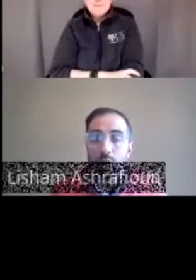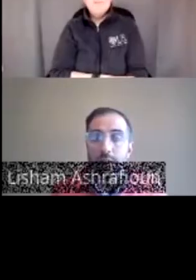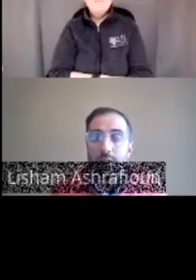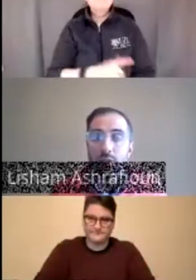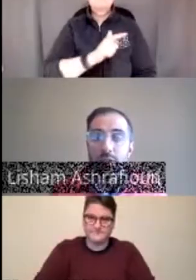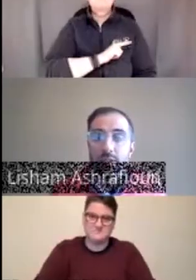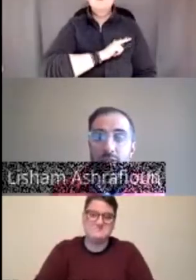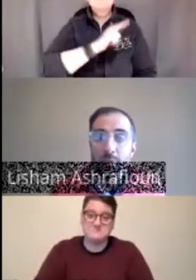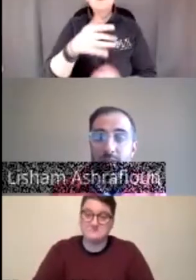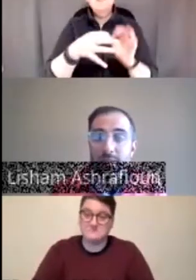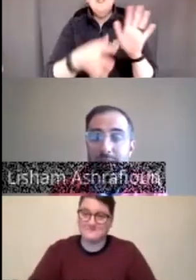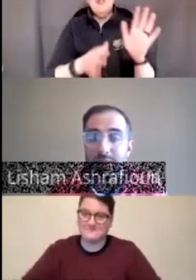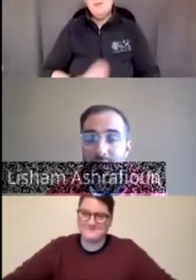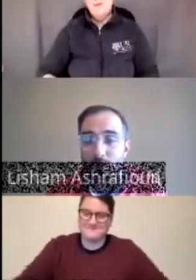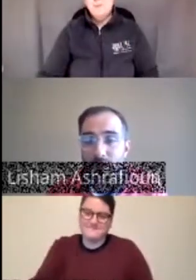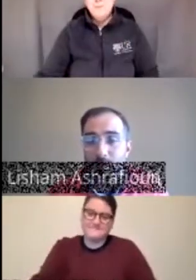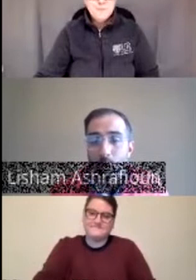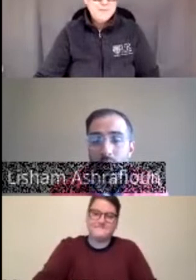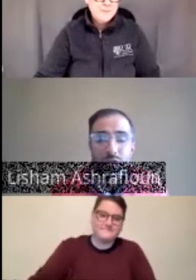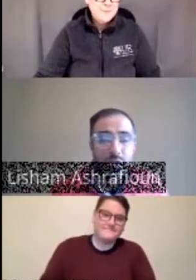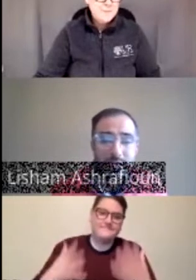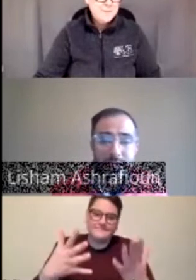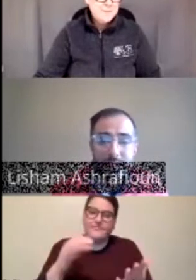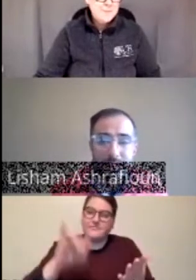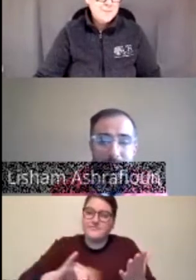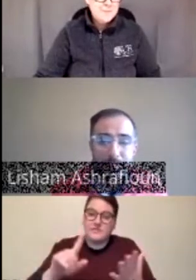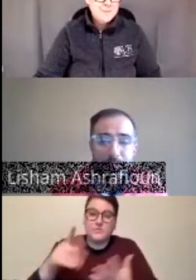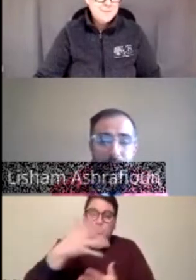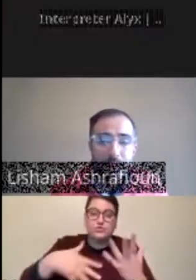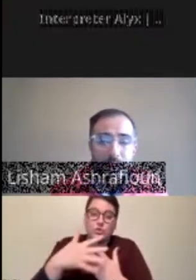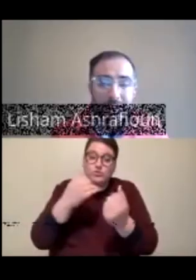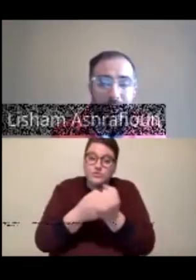Now, loneliness also appears to be linked to social support and treatment seeking.